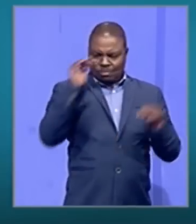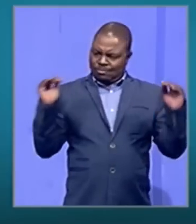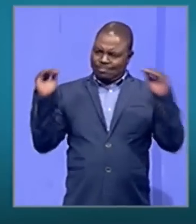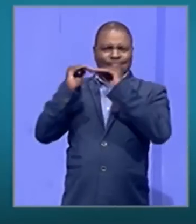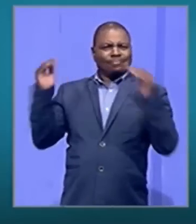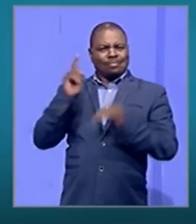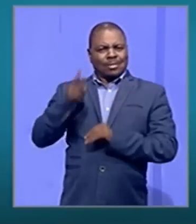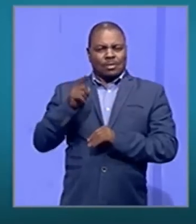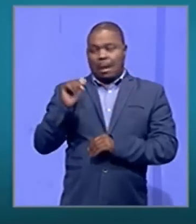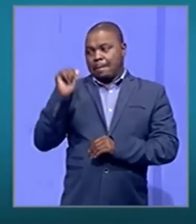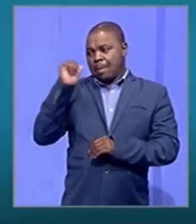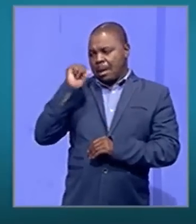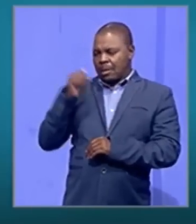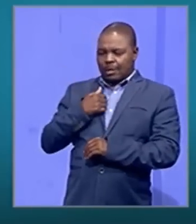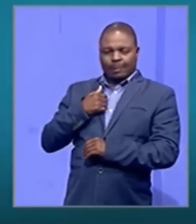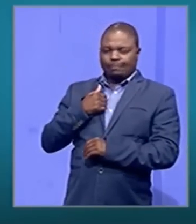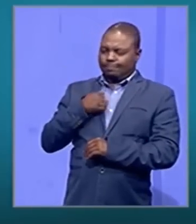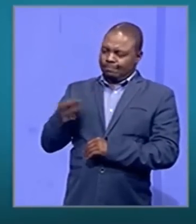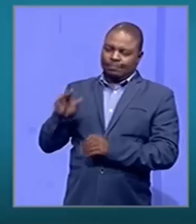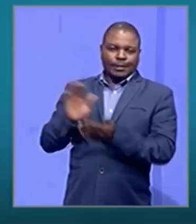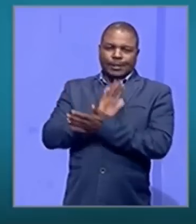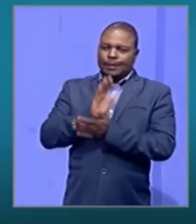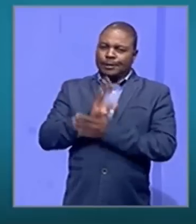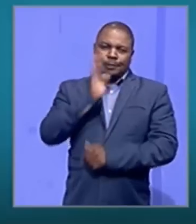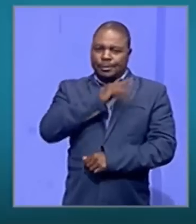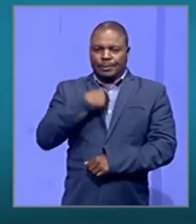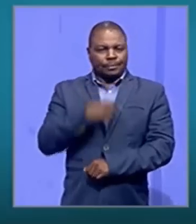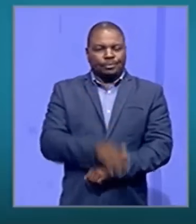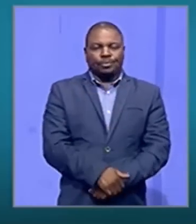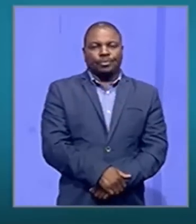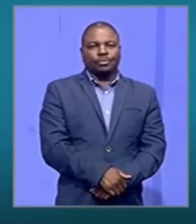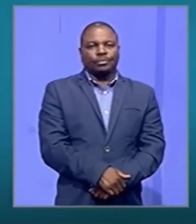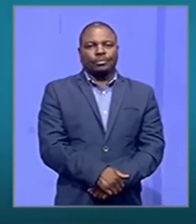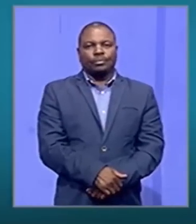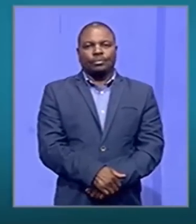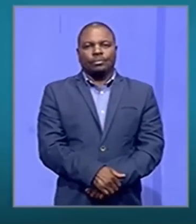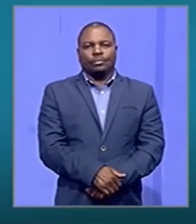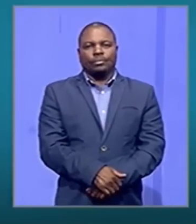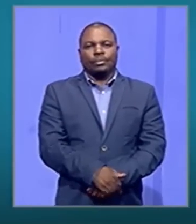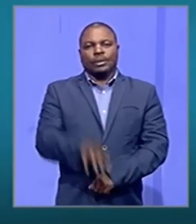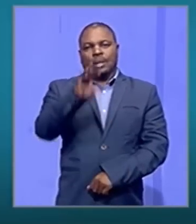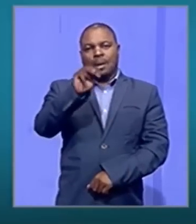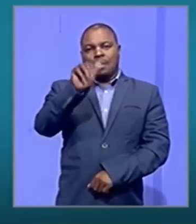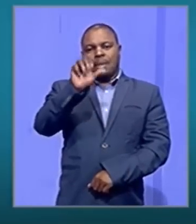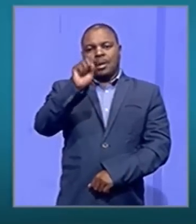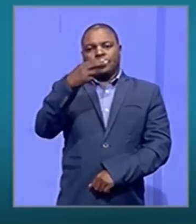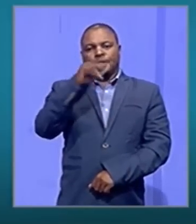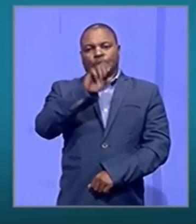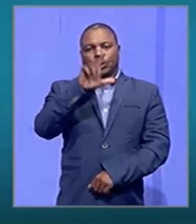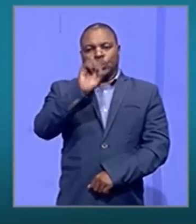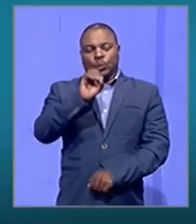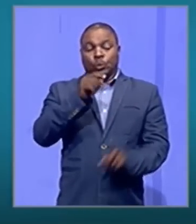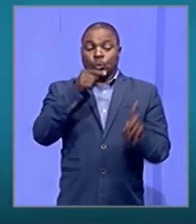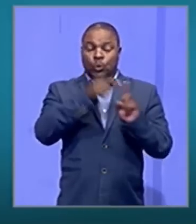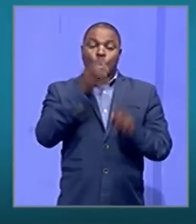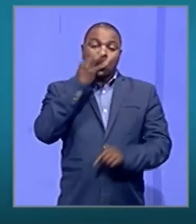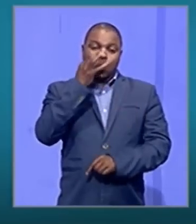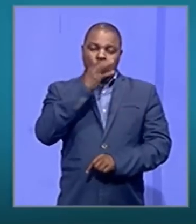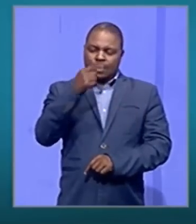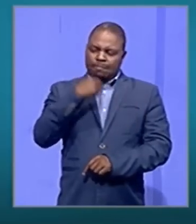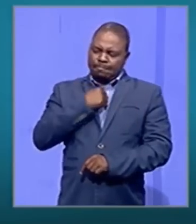kgang ya Mabane ga ka itumelela le seng. Ana Mashilo yena o re nna